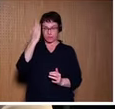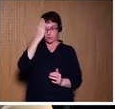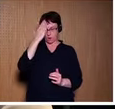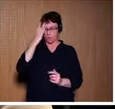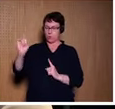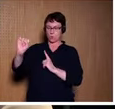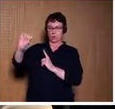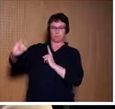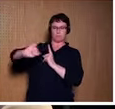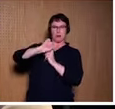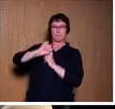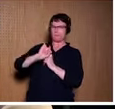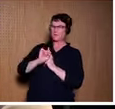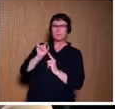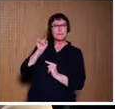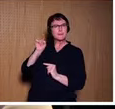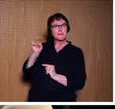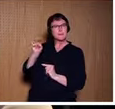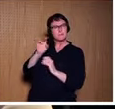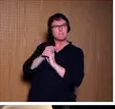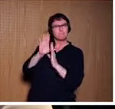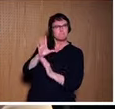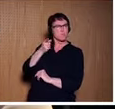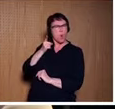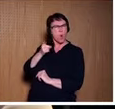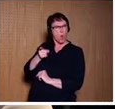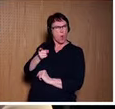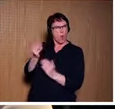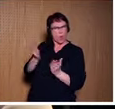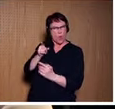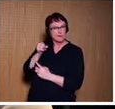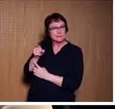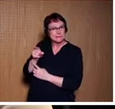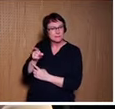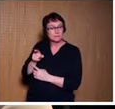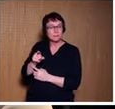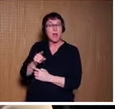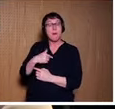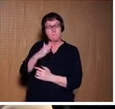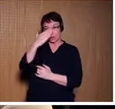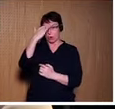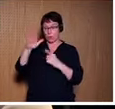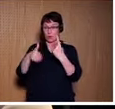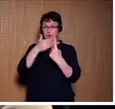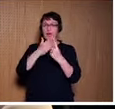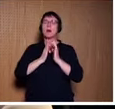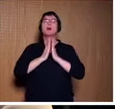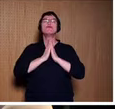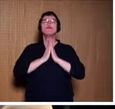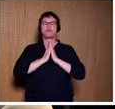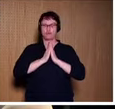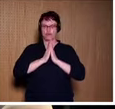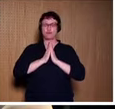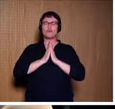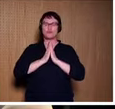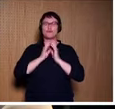Dr. Mcewen in the beginning, we need to realize the different levels. One, it's a religious issue. Secondly, a normative